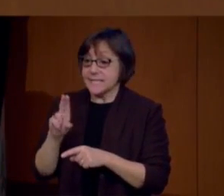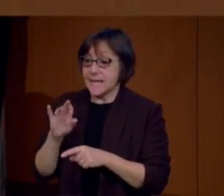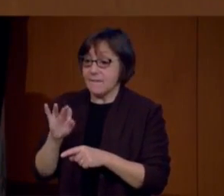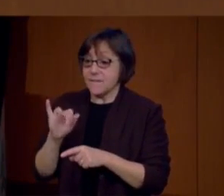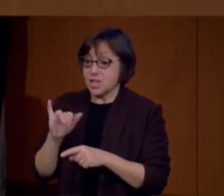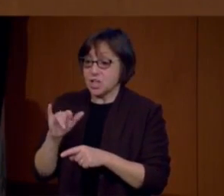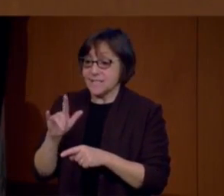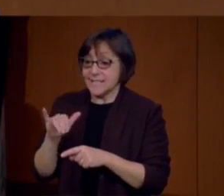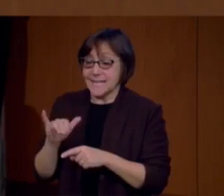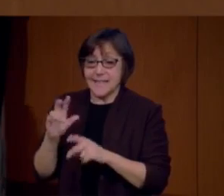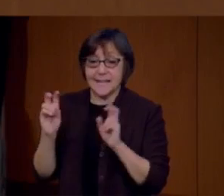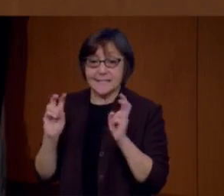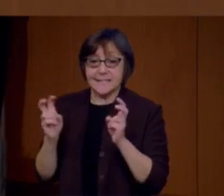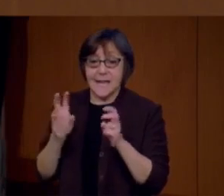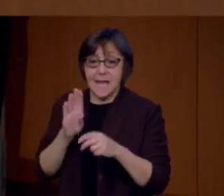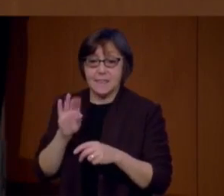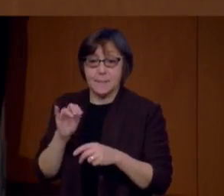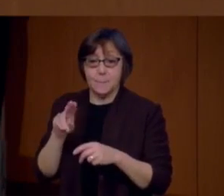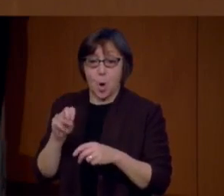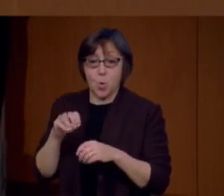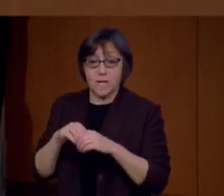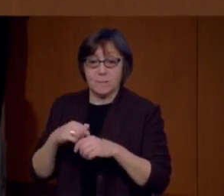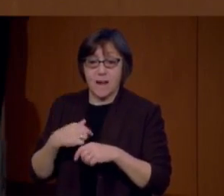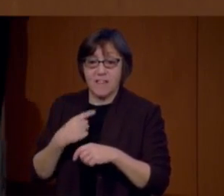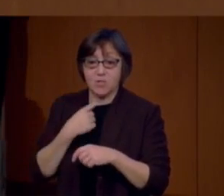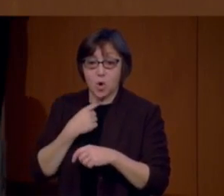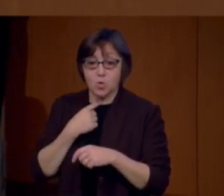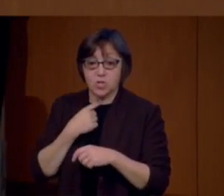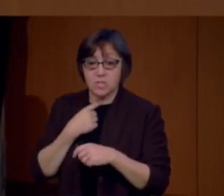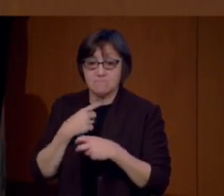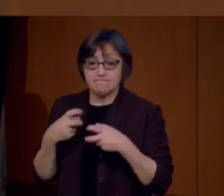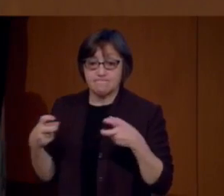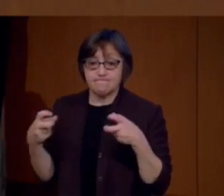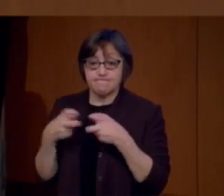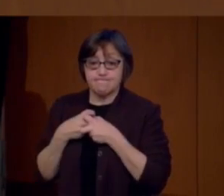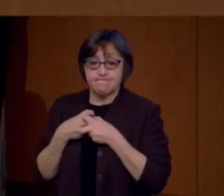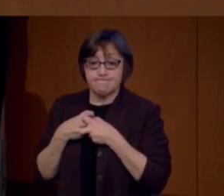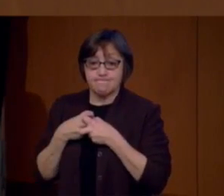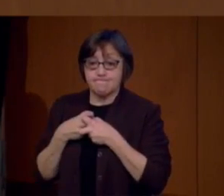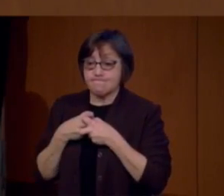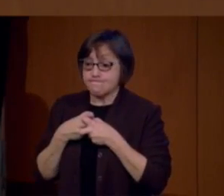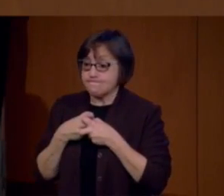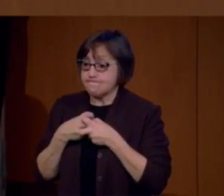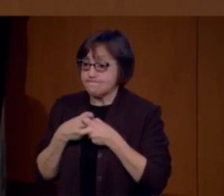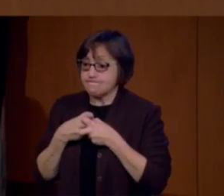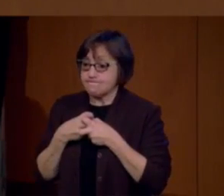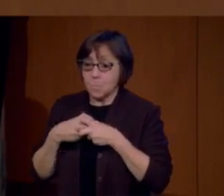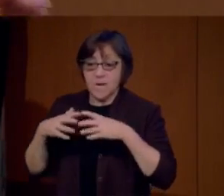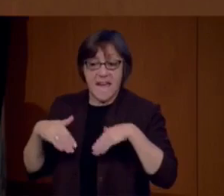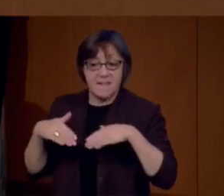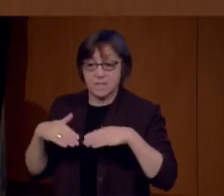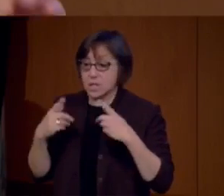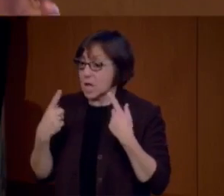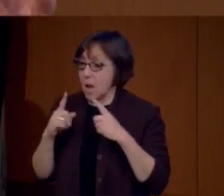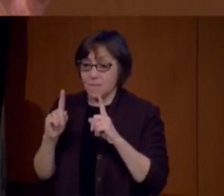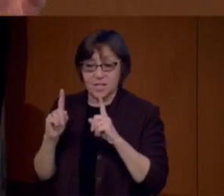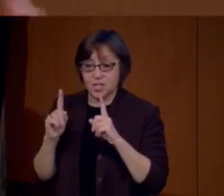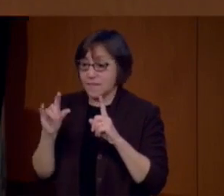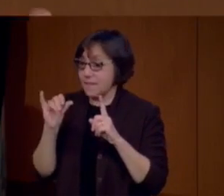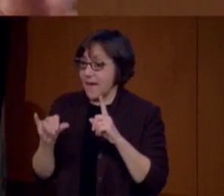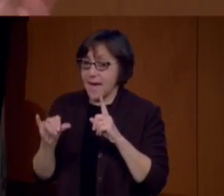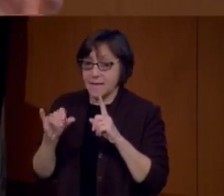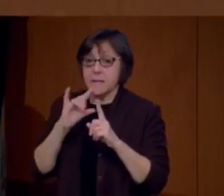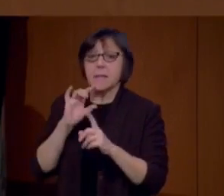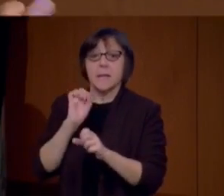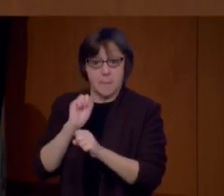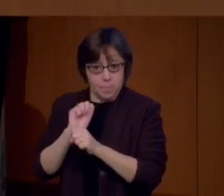that's the bone in my throat. That's the thing that we just haven't really accomplished. The